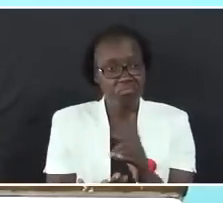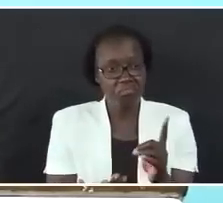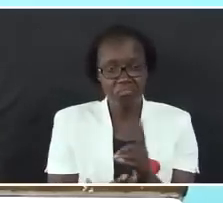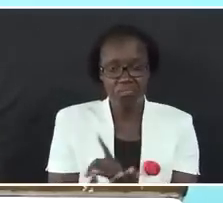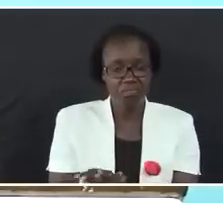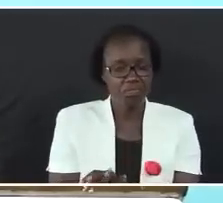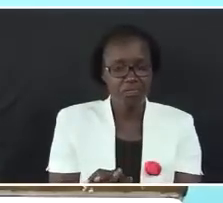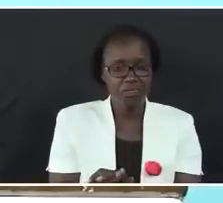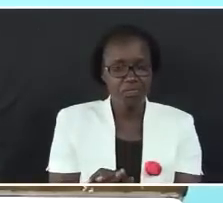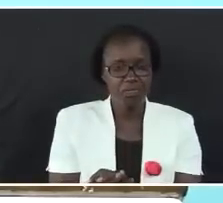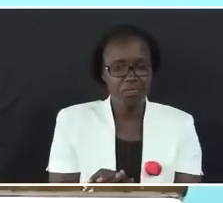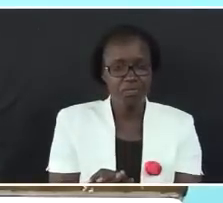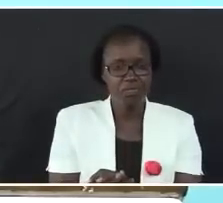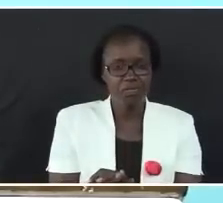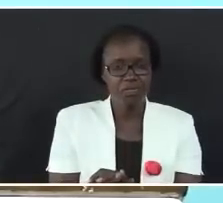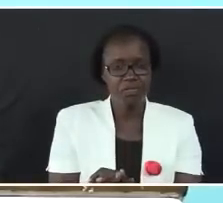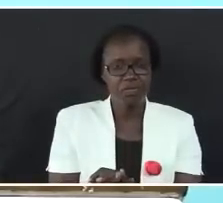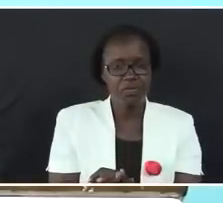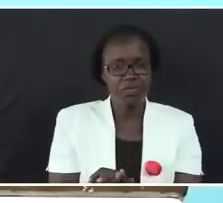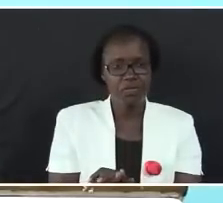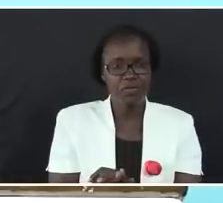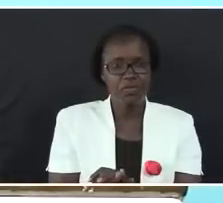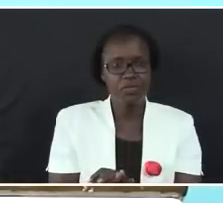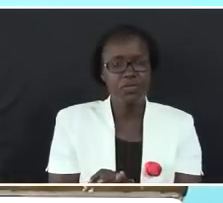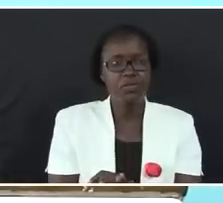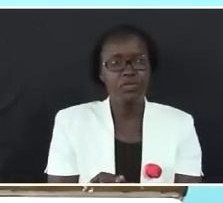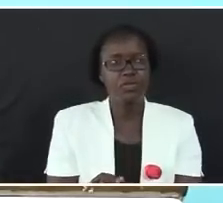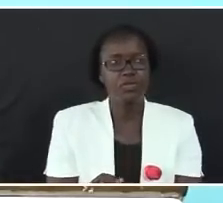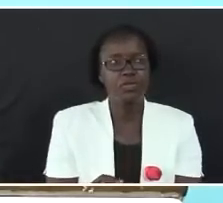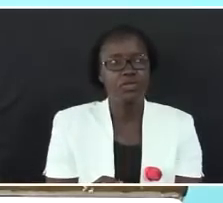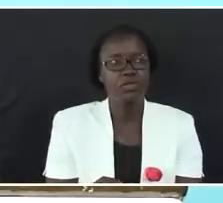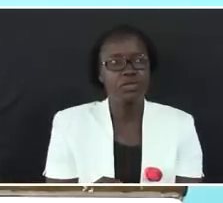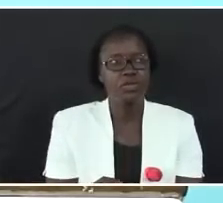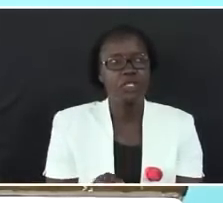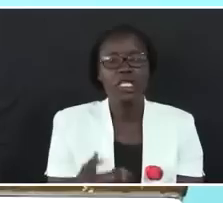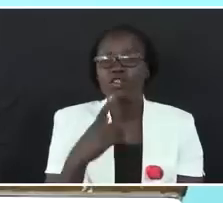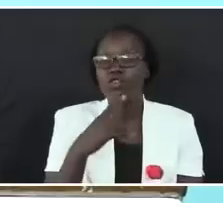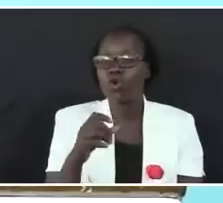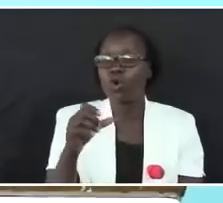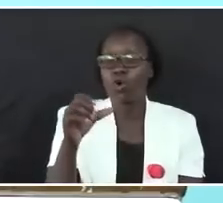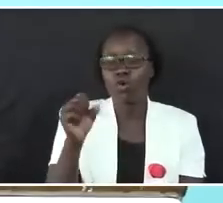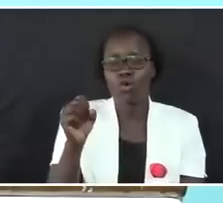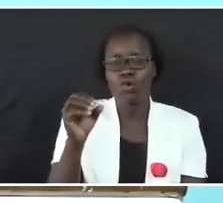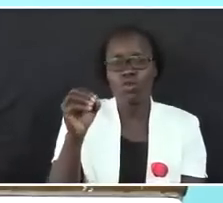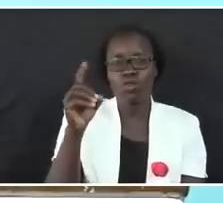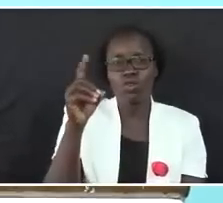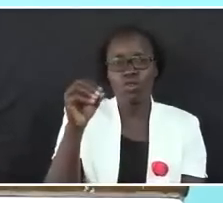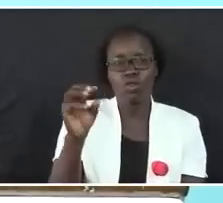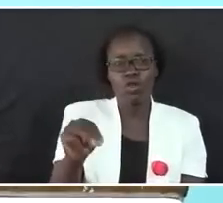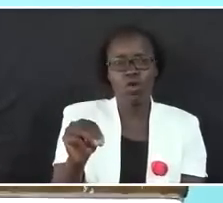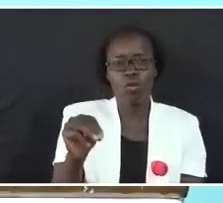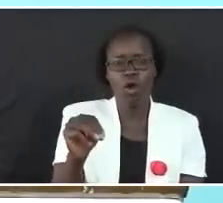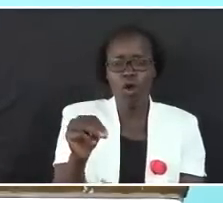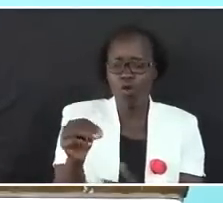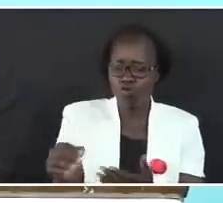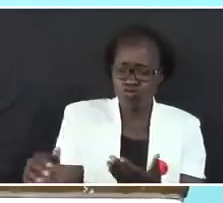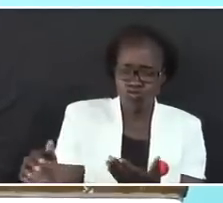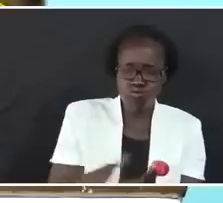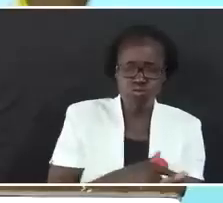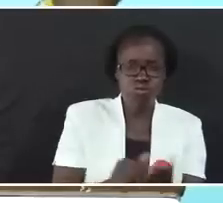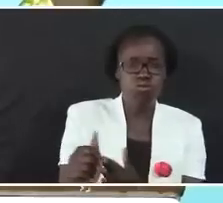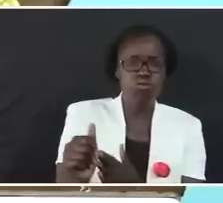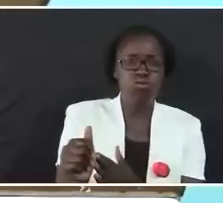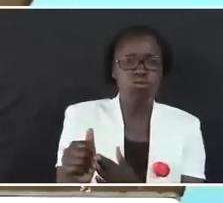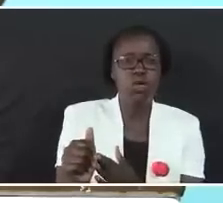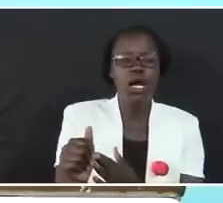And so Sodom was consumed, but the